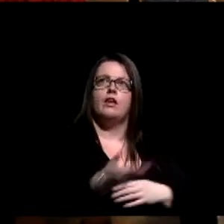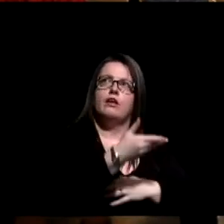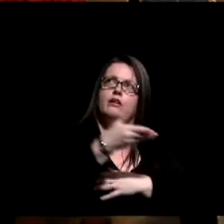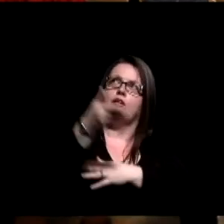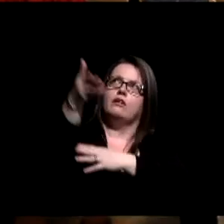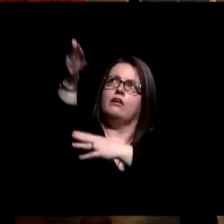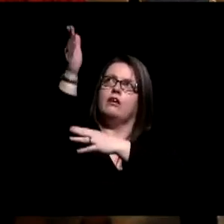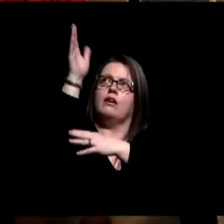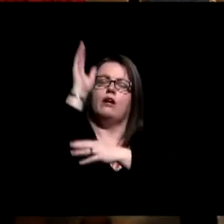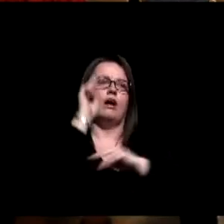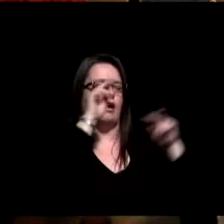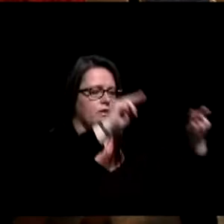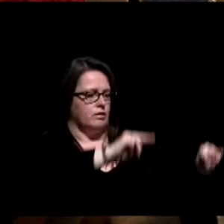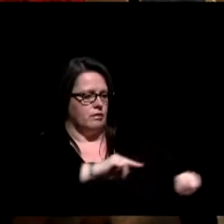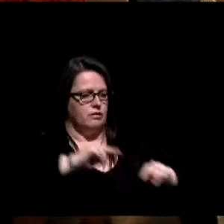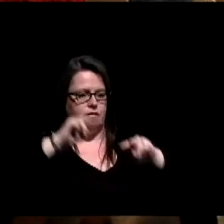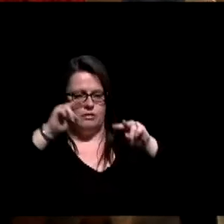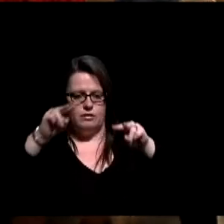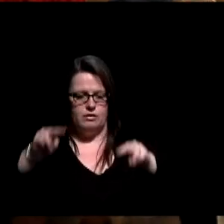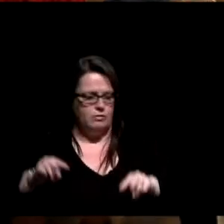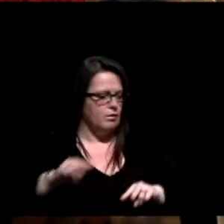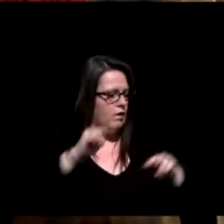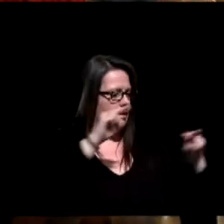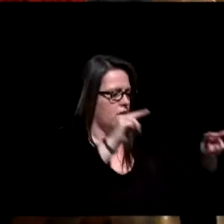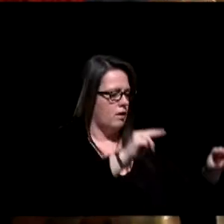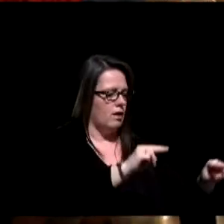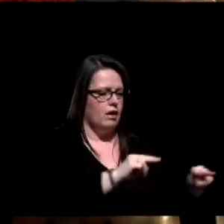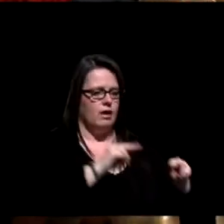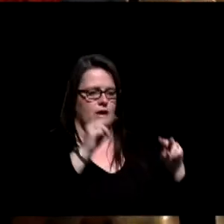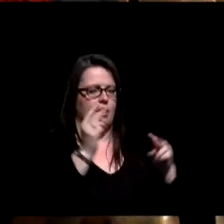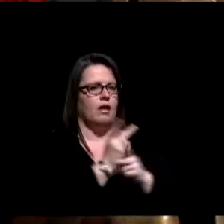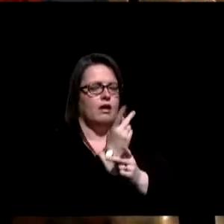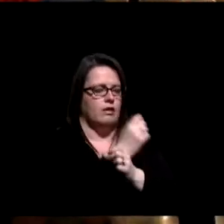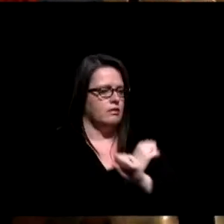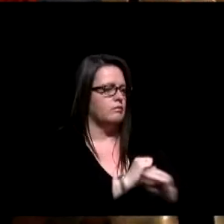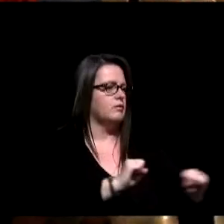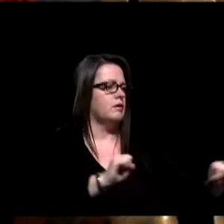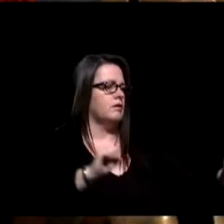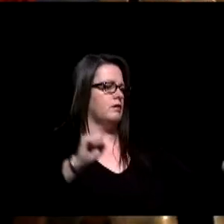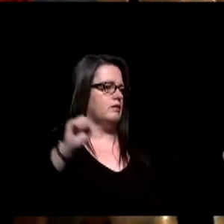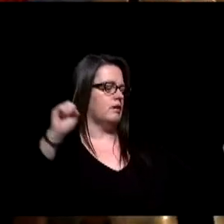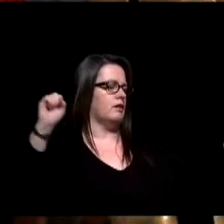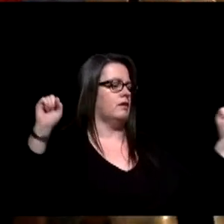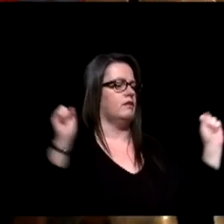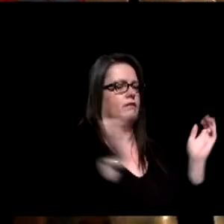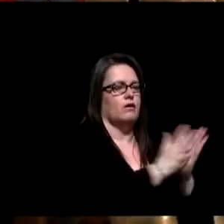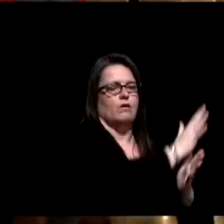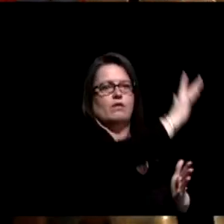exploits. God keep our land